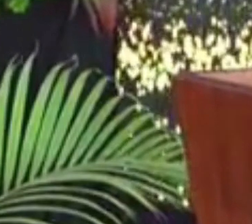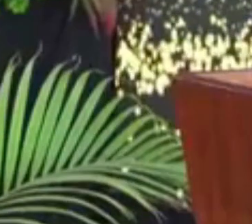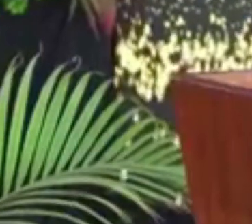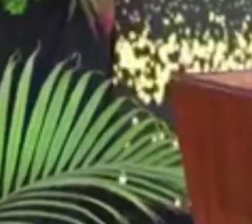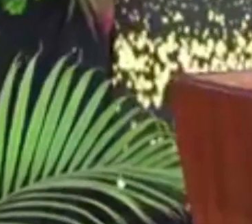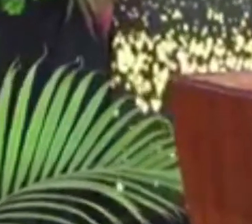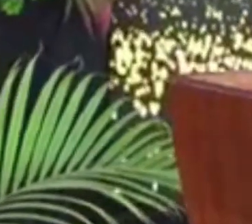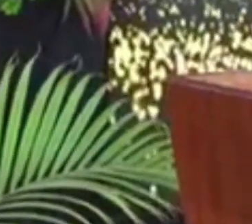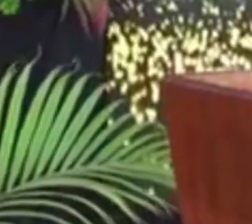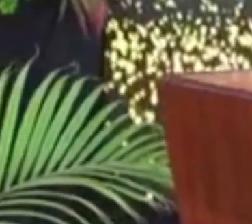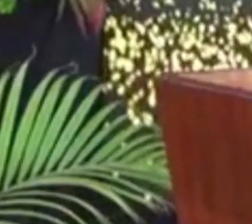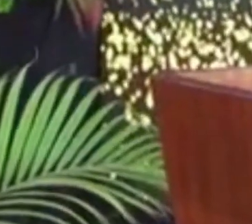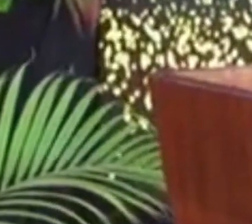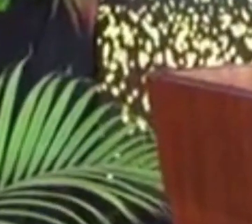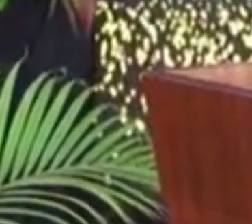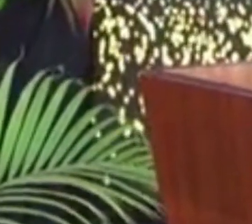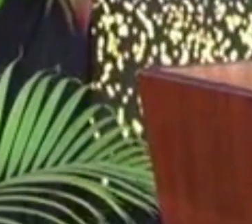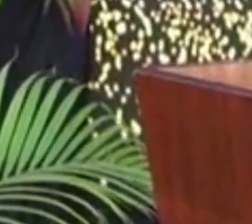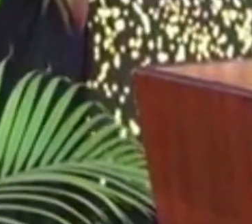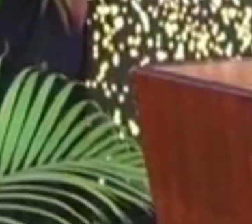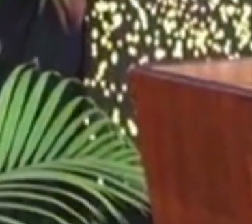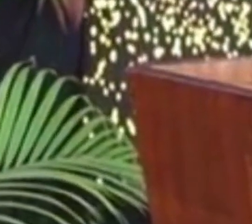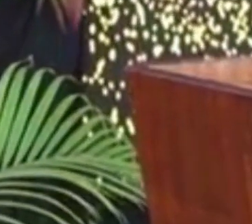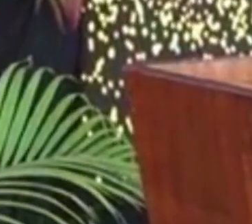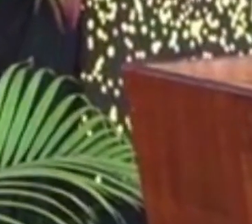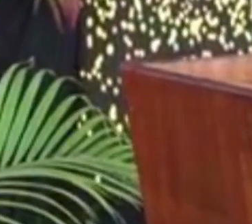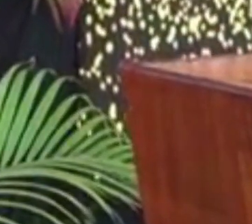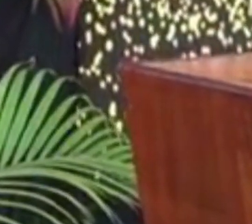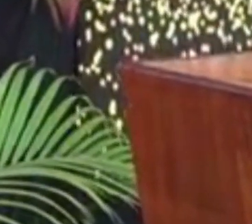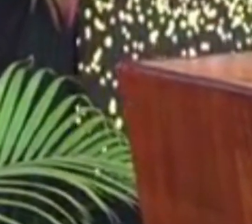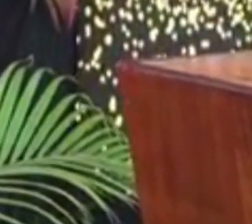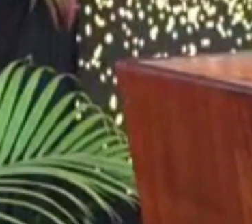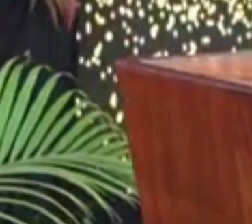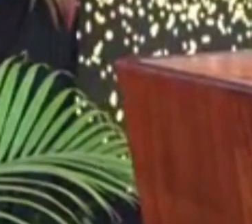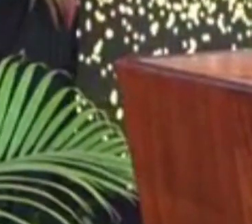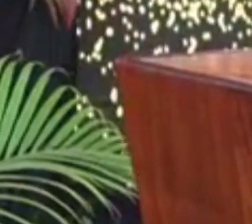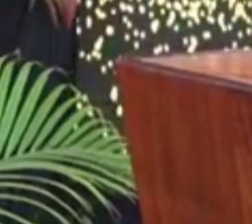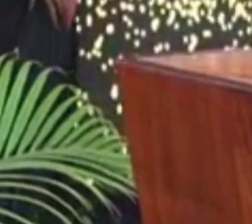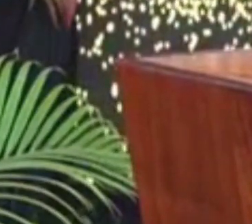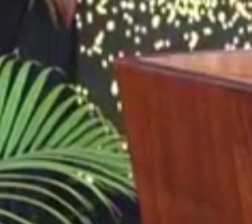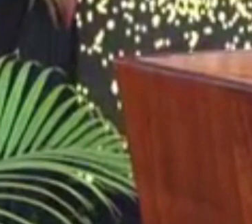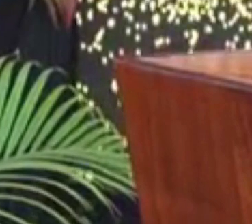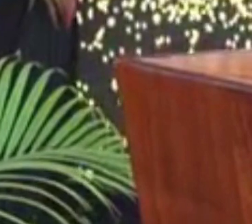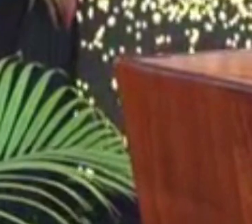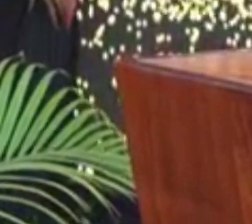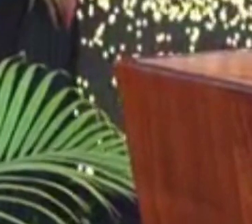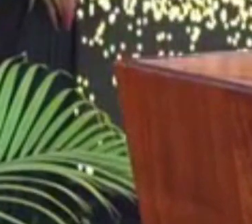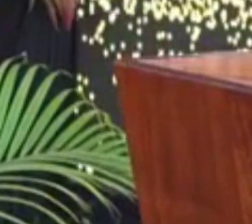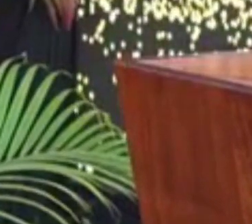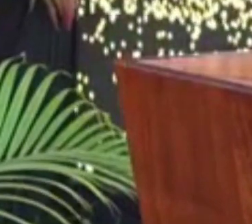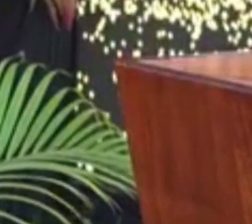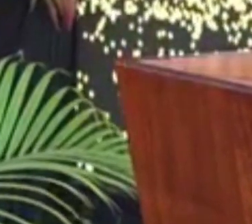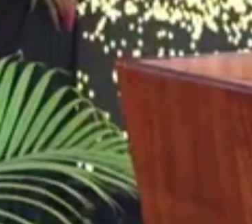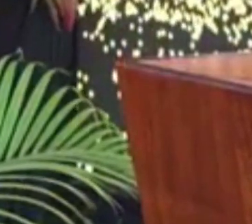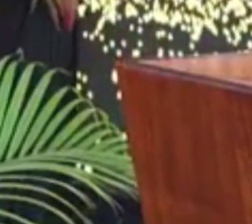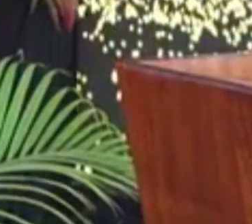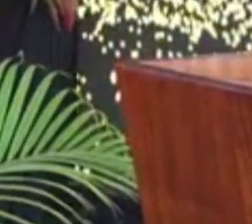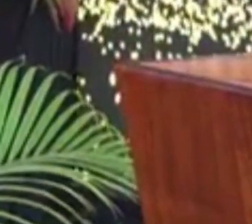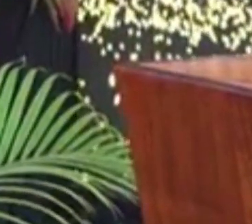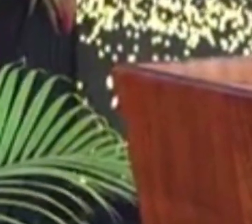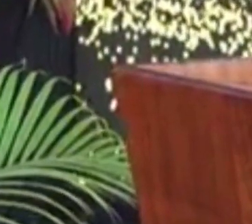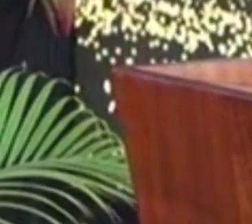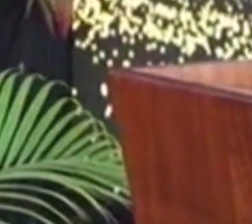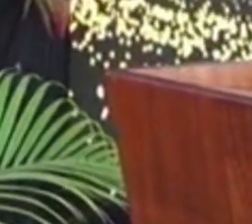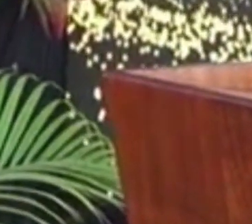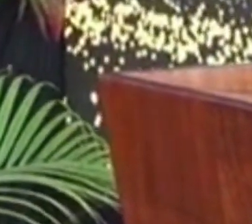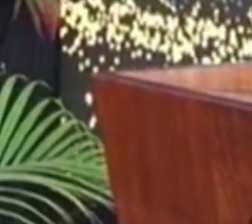way, not a way. There are many routes to the pursuit of God. Occultism is a route that